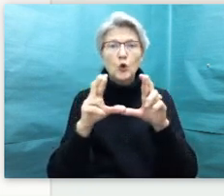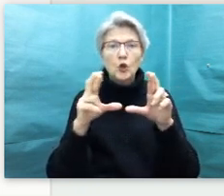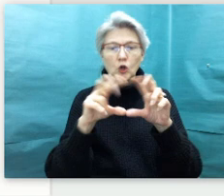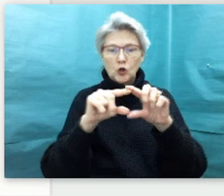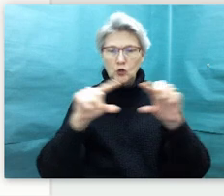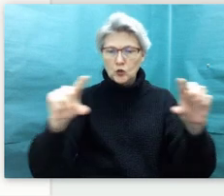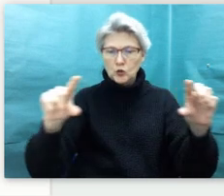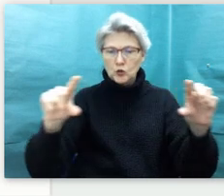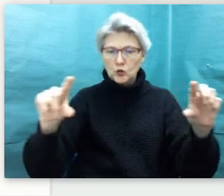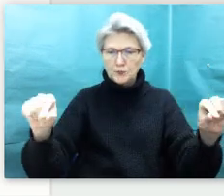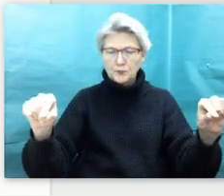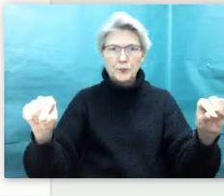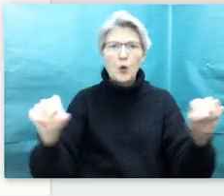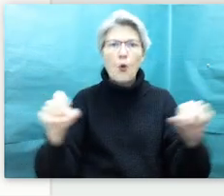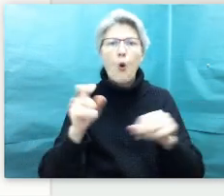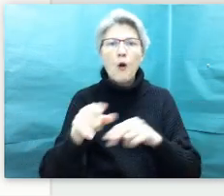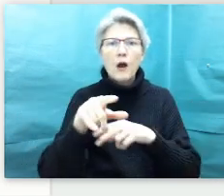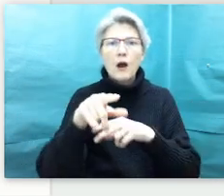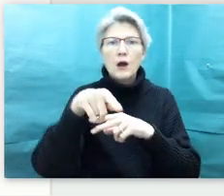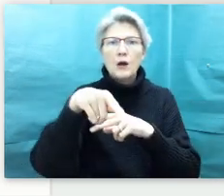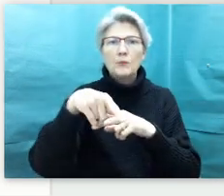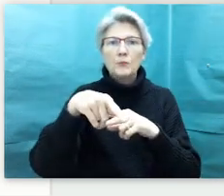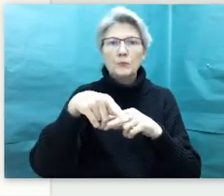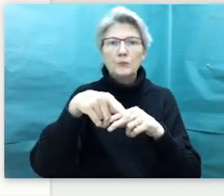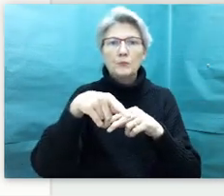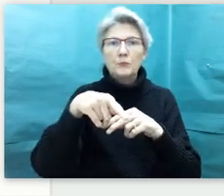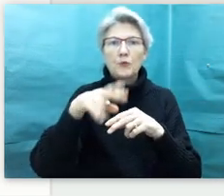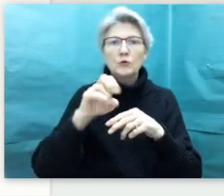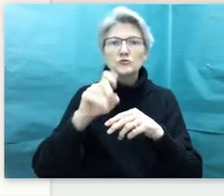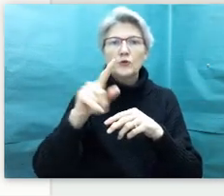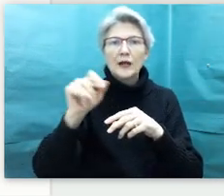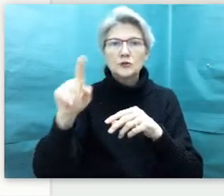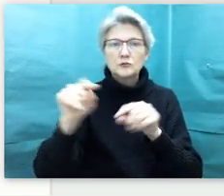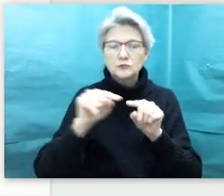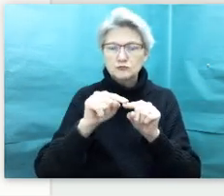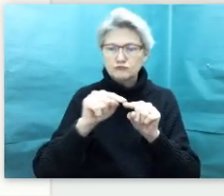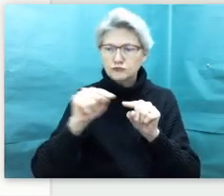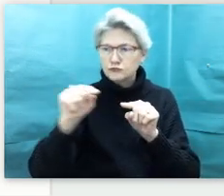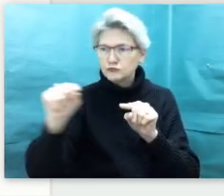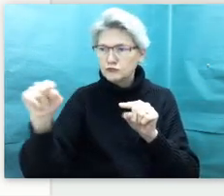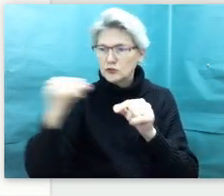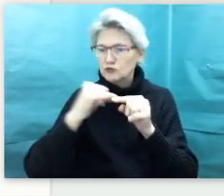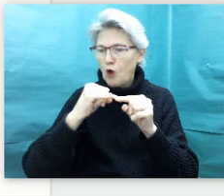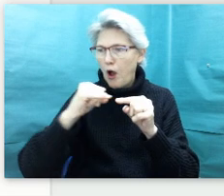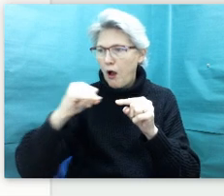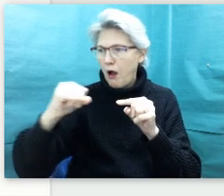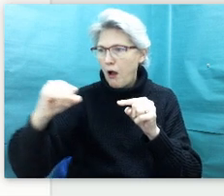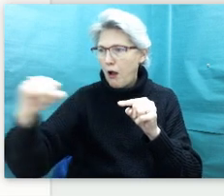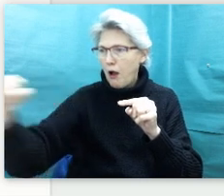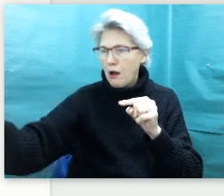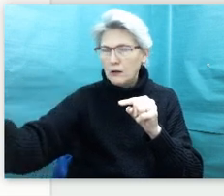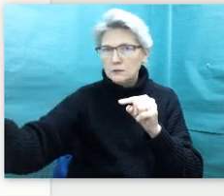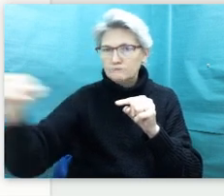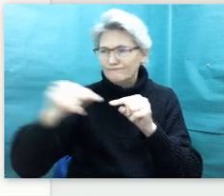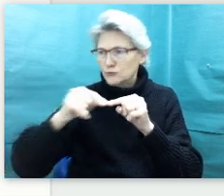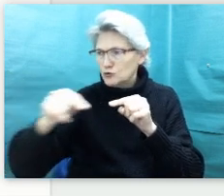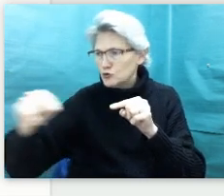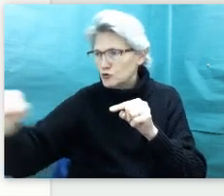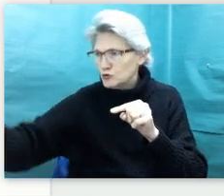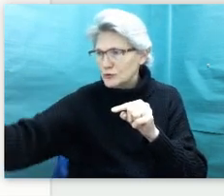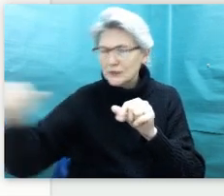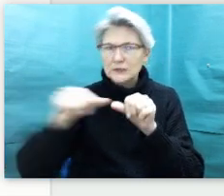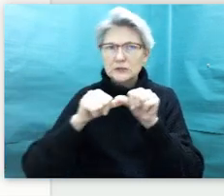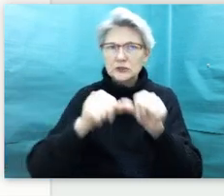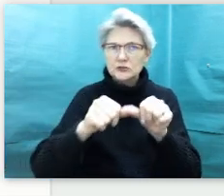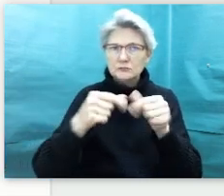longer. That's a good strategy to use. So the measure of angle DCE is 120 degrees.